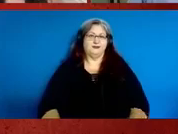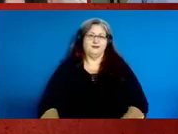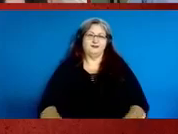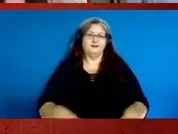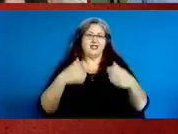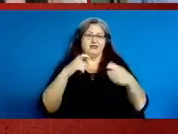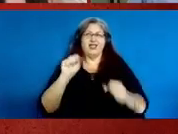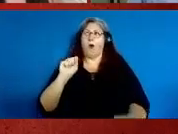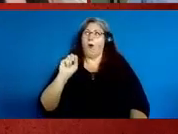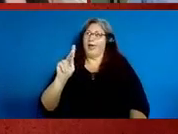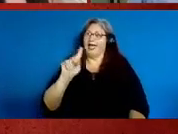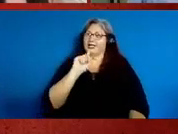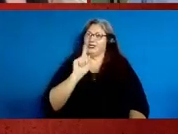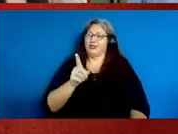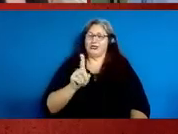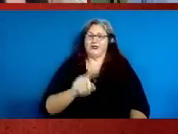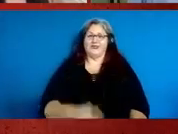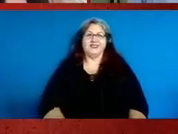Sure.